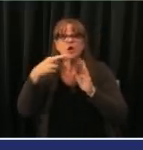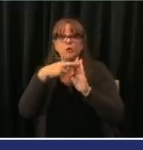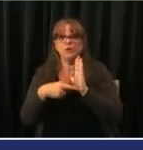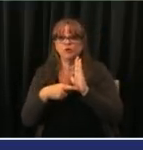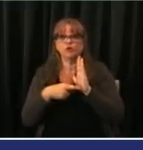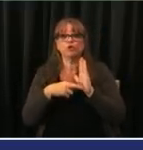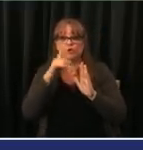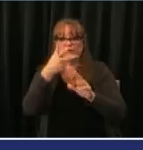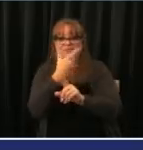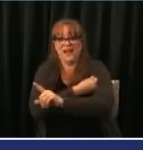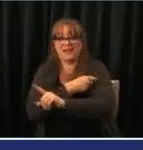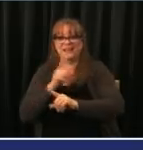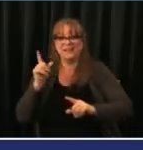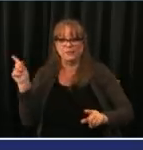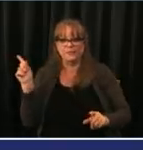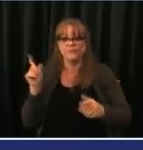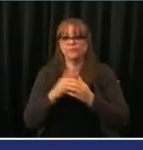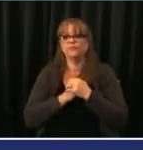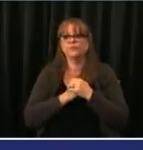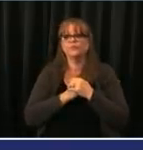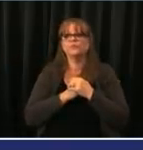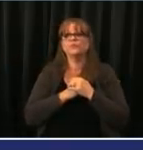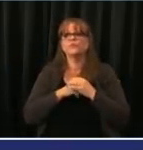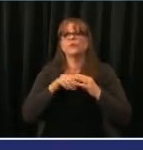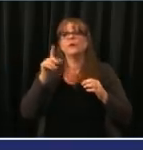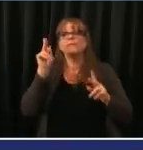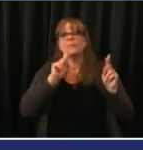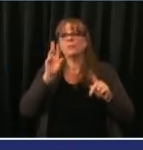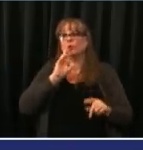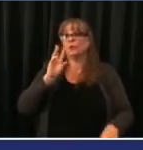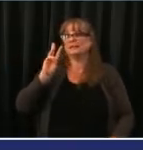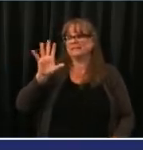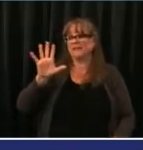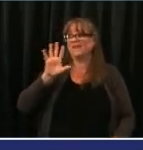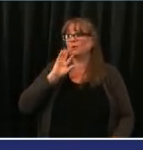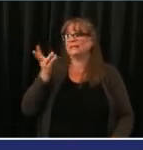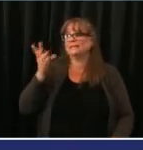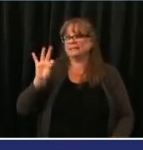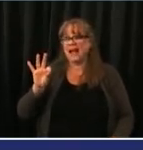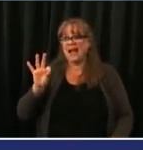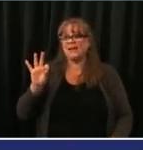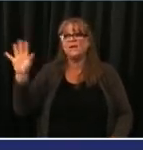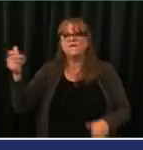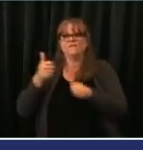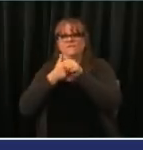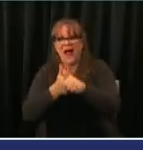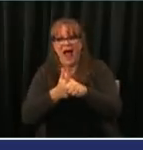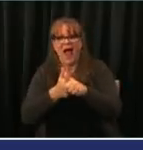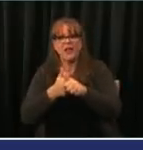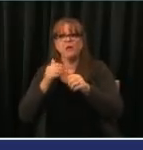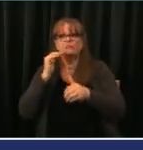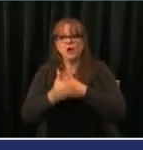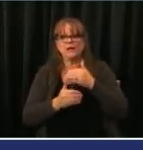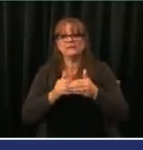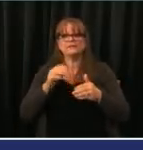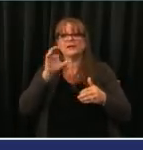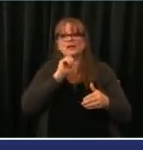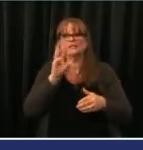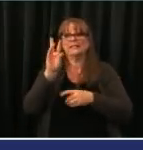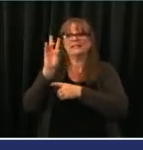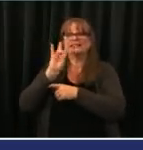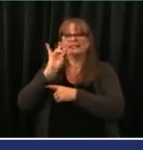phasing. So 65 to 69-year-olds should follow the path of our 70 and up. Sign up with your local provider to schedule an